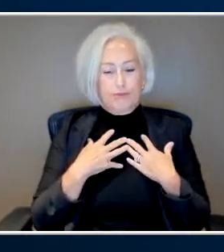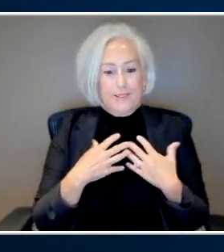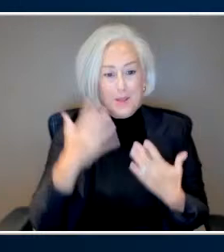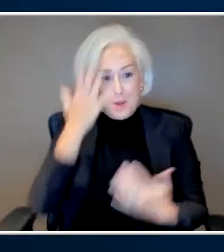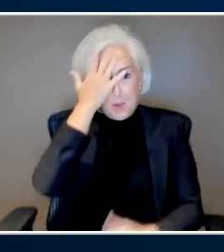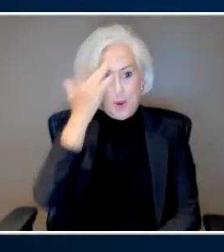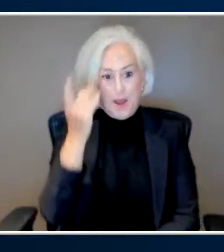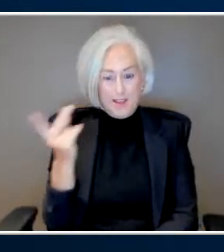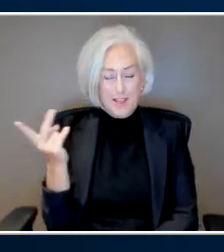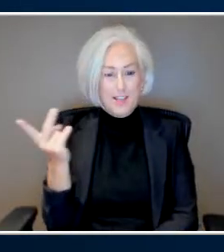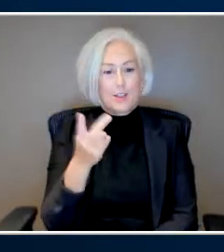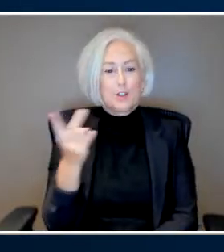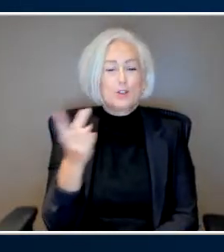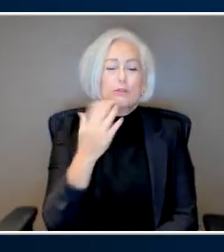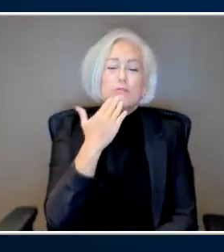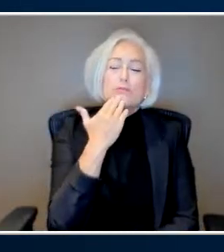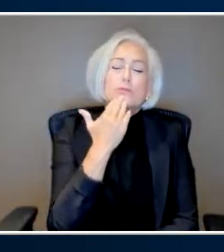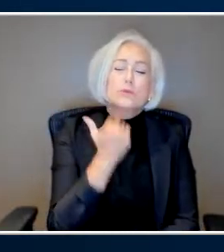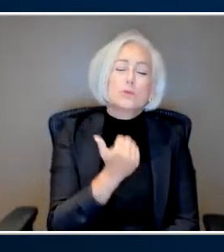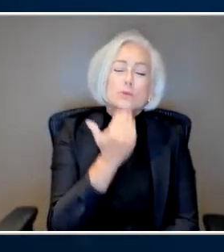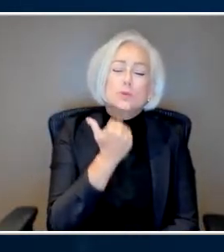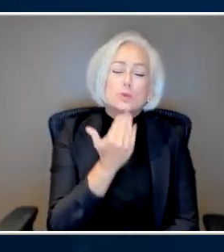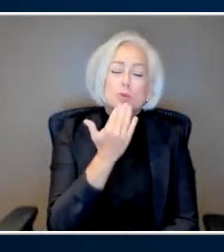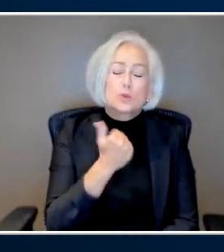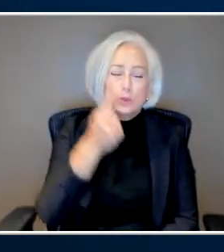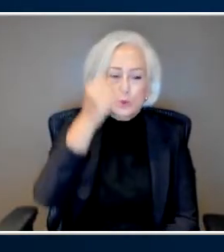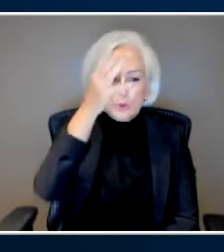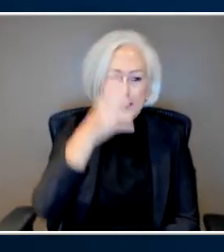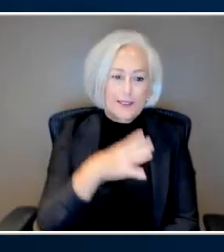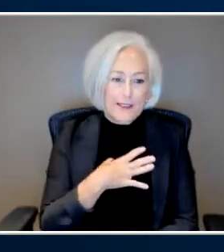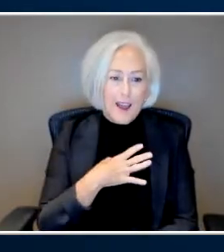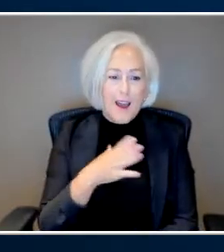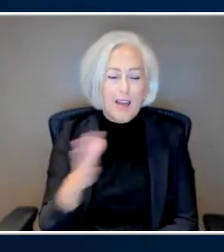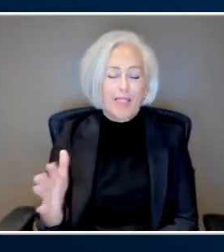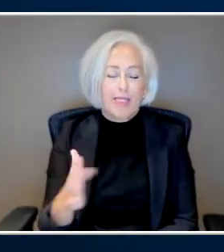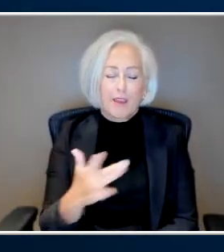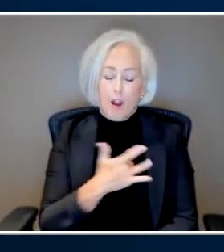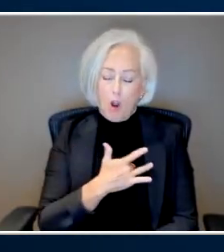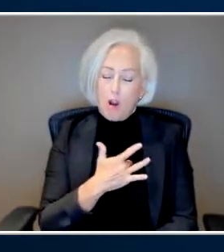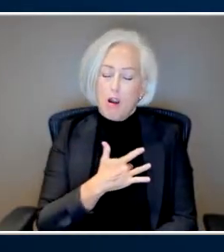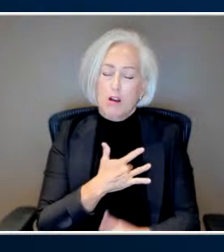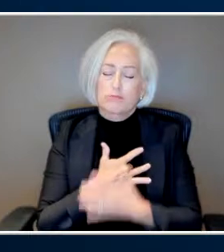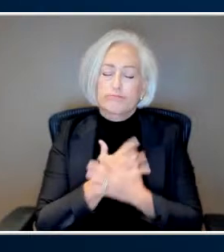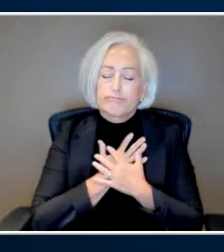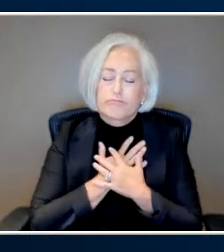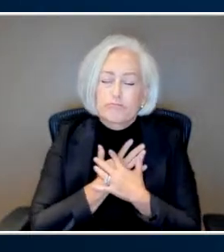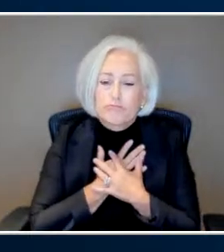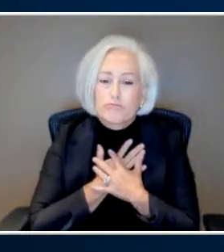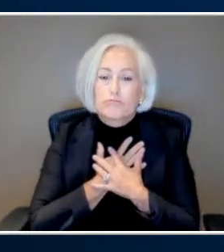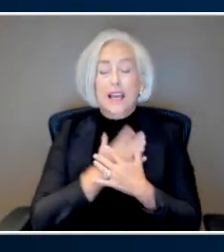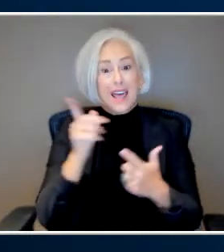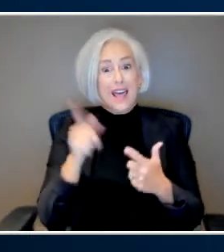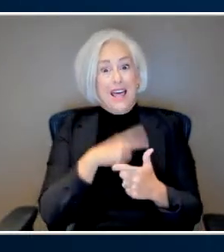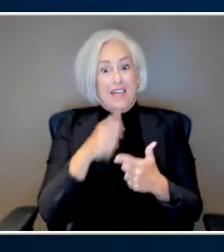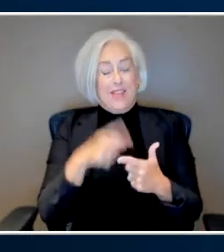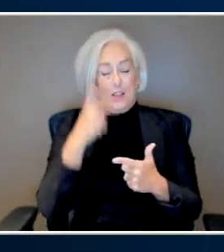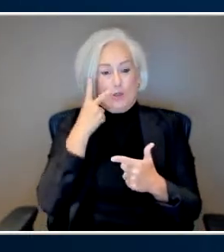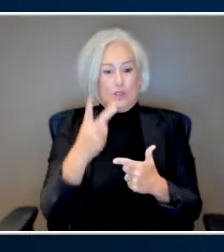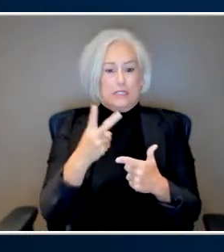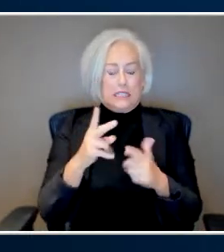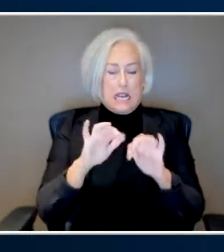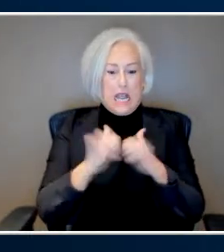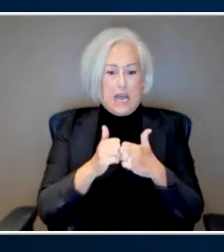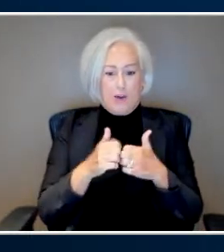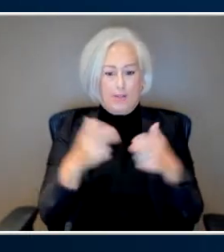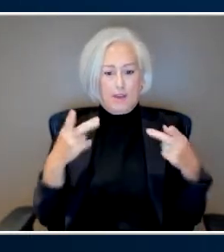the sweetest two men. Their hearts are so big, but then to see what they do on the field, I absolutely love that they've got